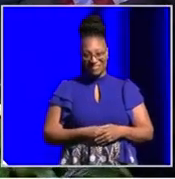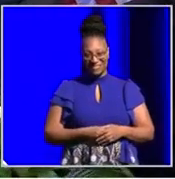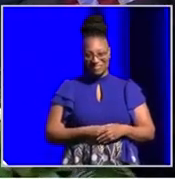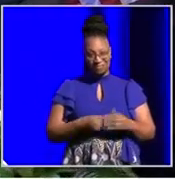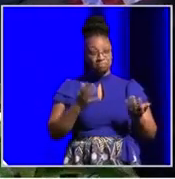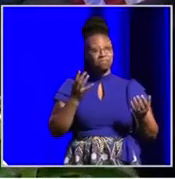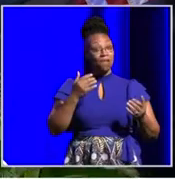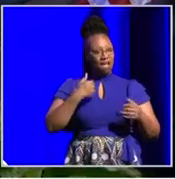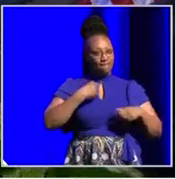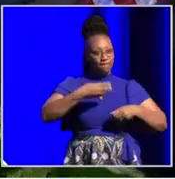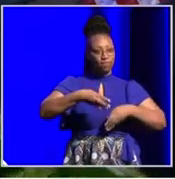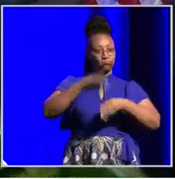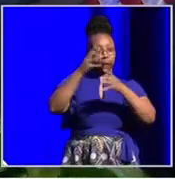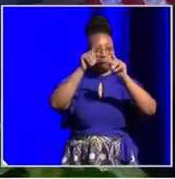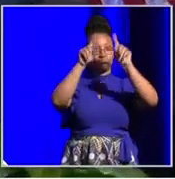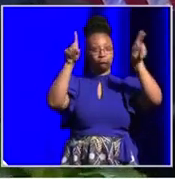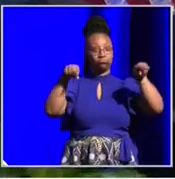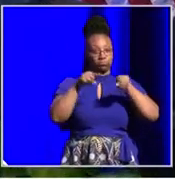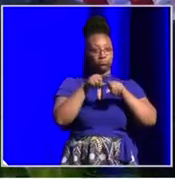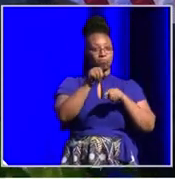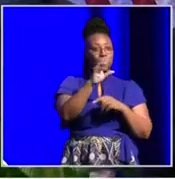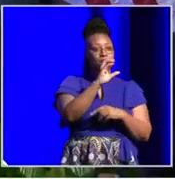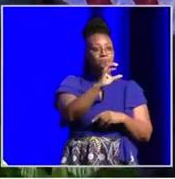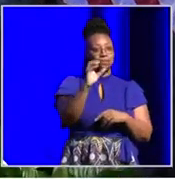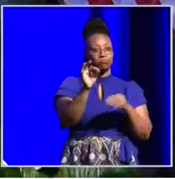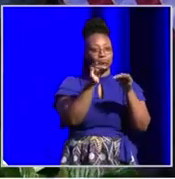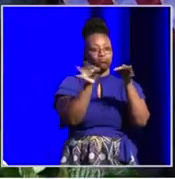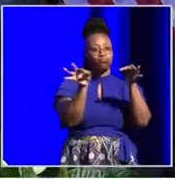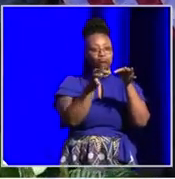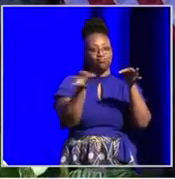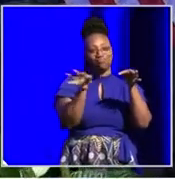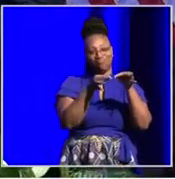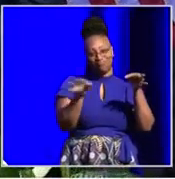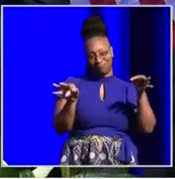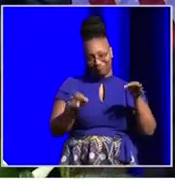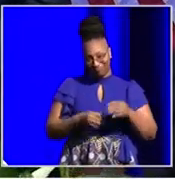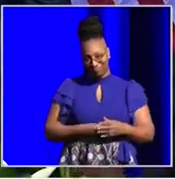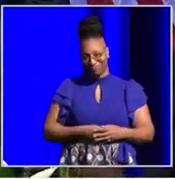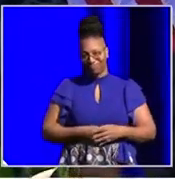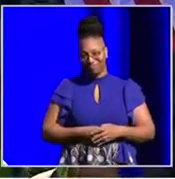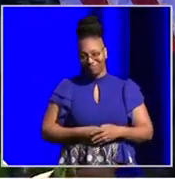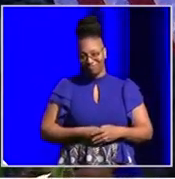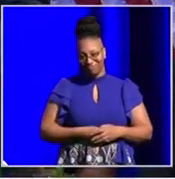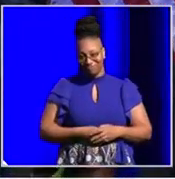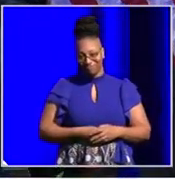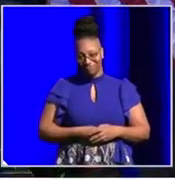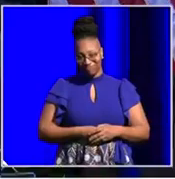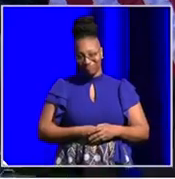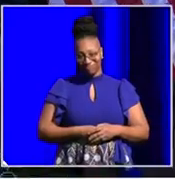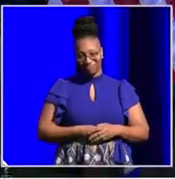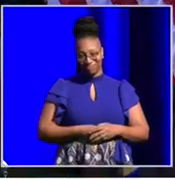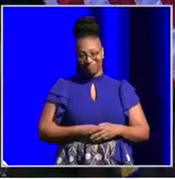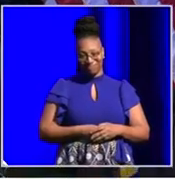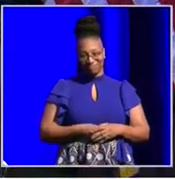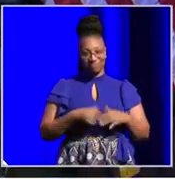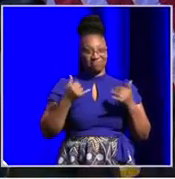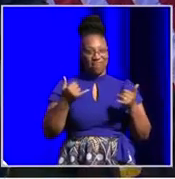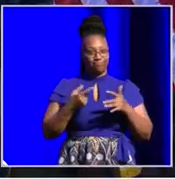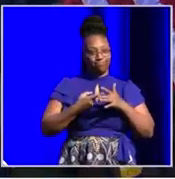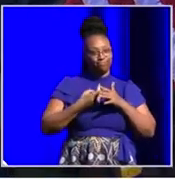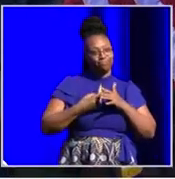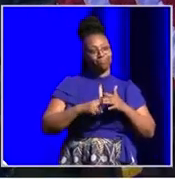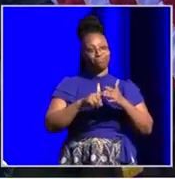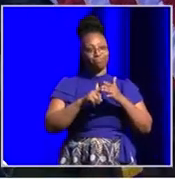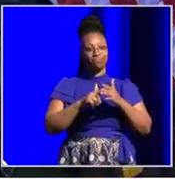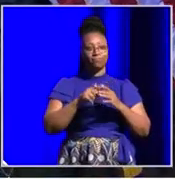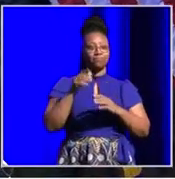said, we can now begin with the presentation of the colors by the Metropolitan Police Department Honor Guard.